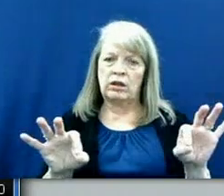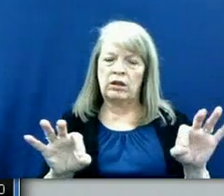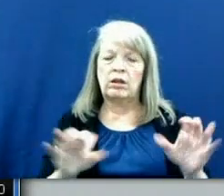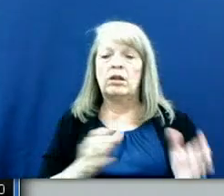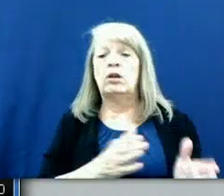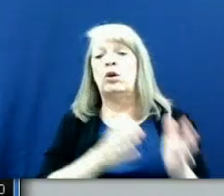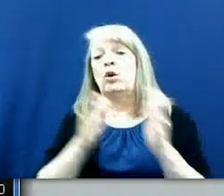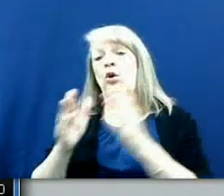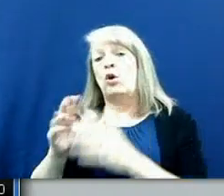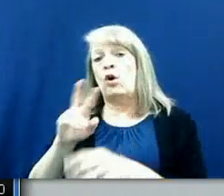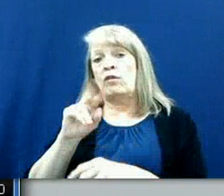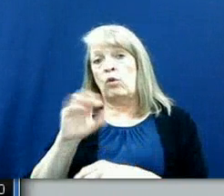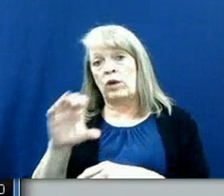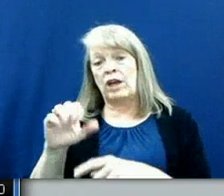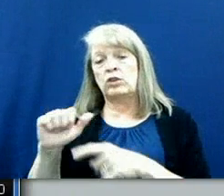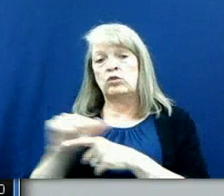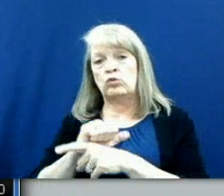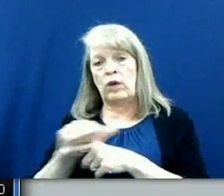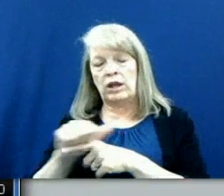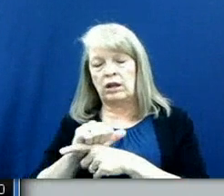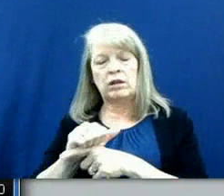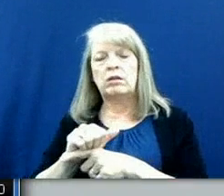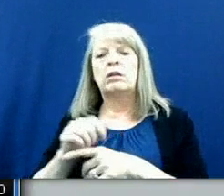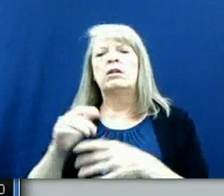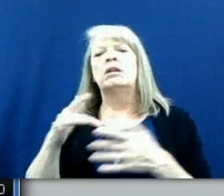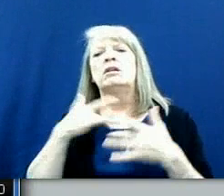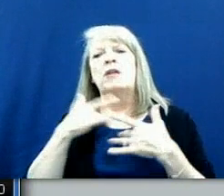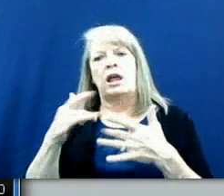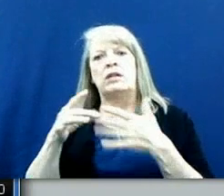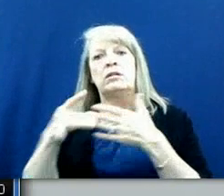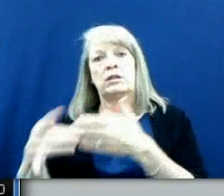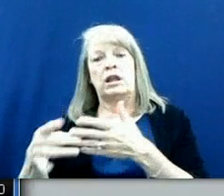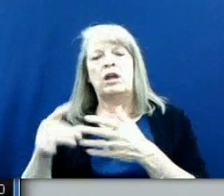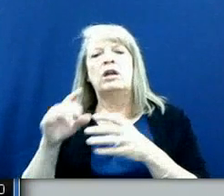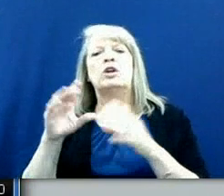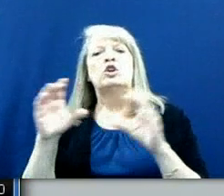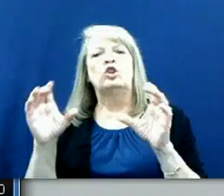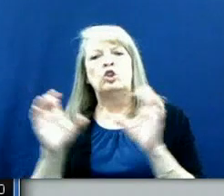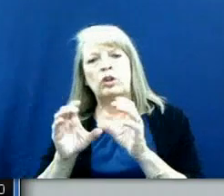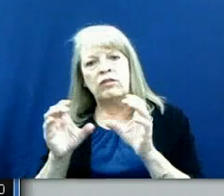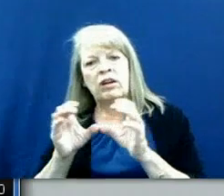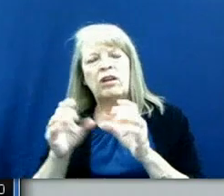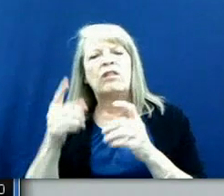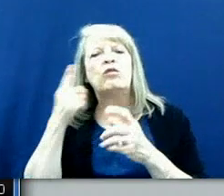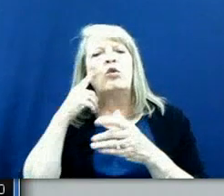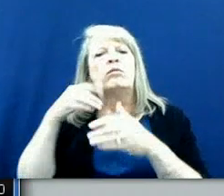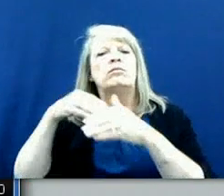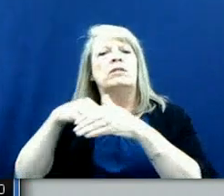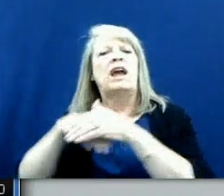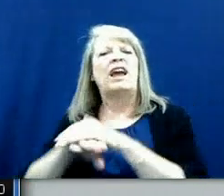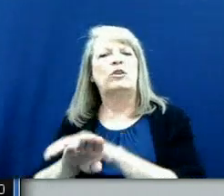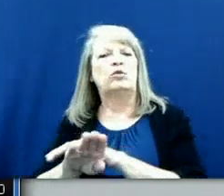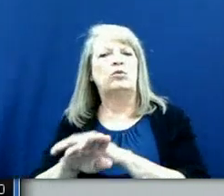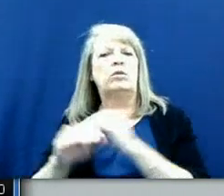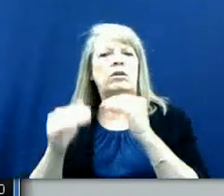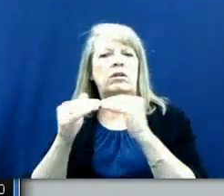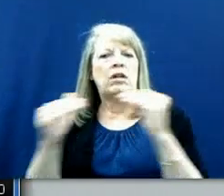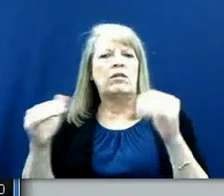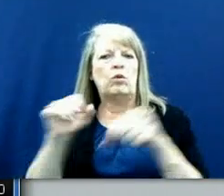whereas vocational training may lead to a certificate for entry-level work in the field.